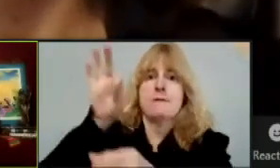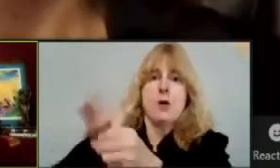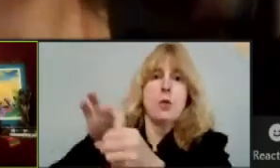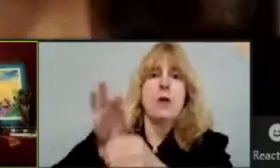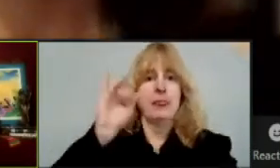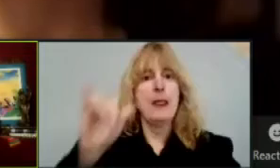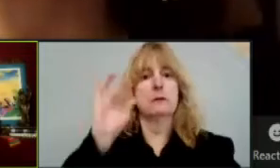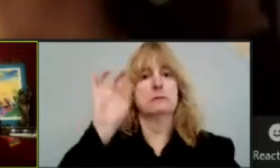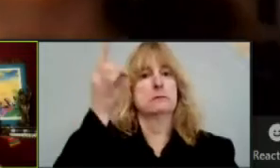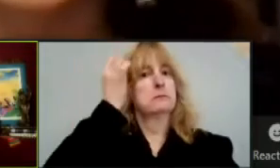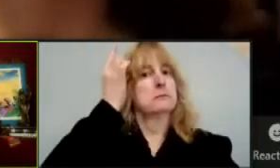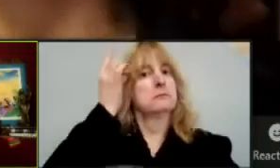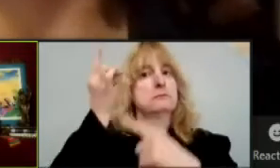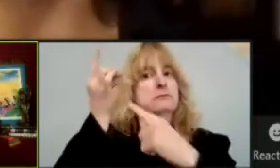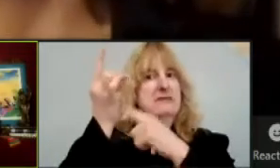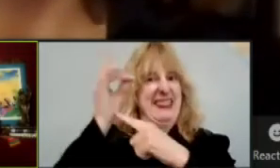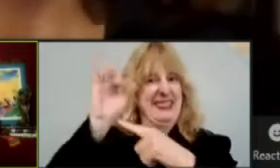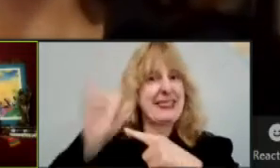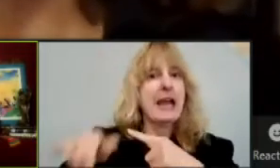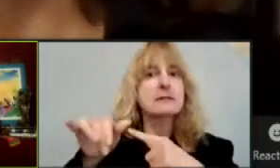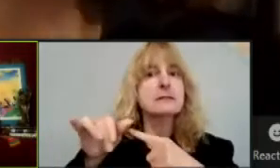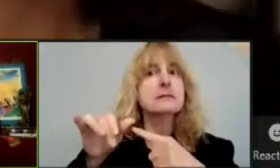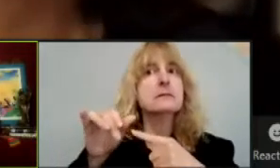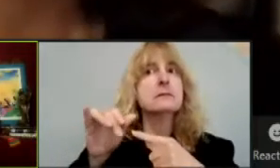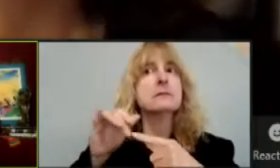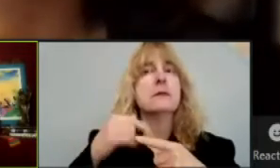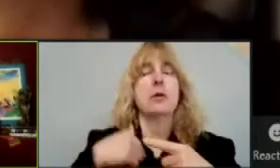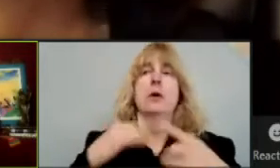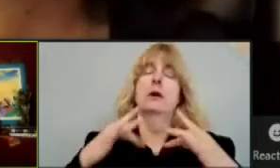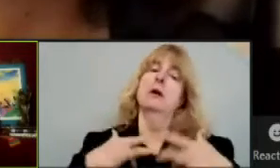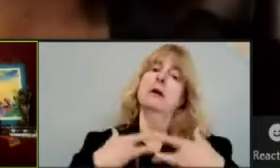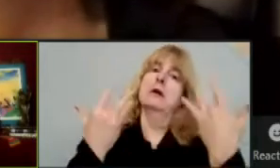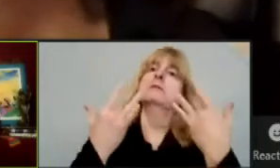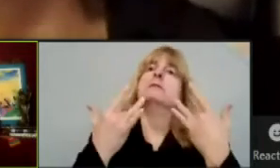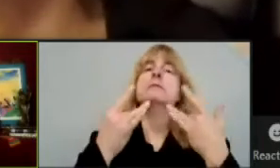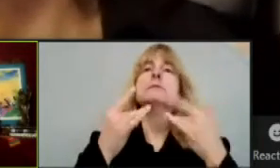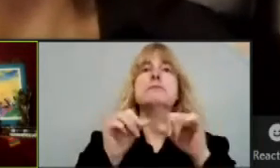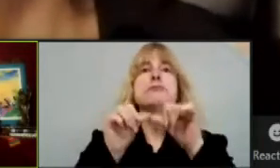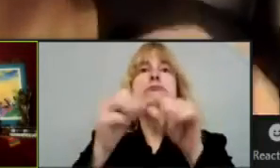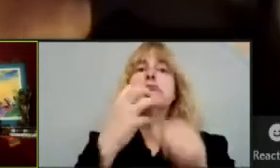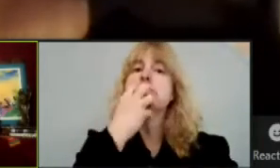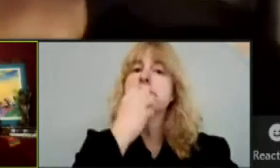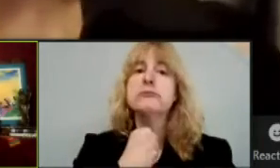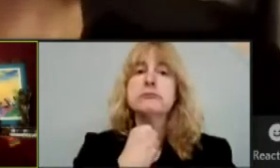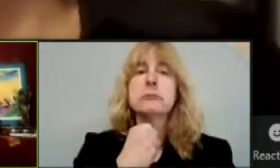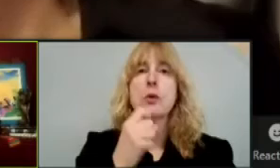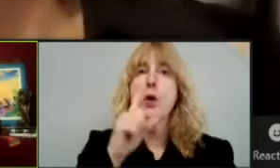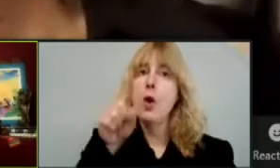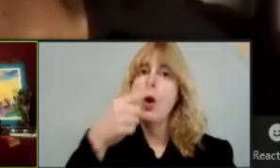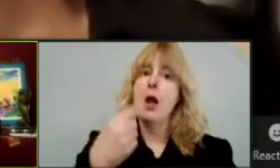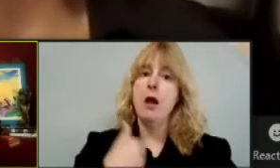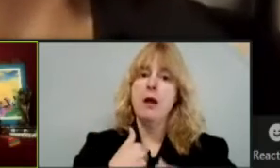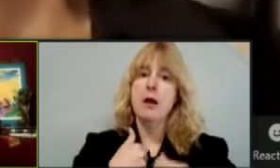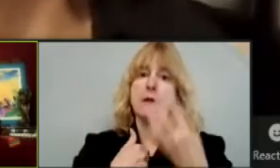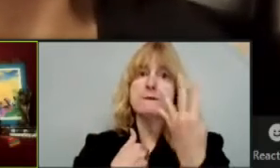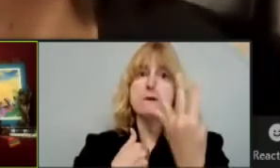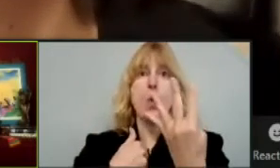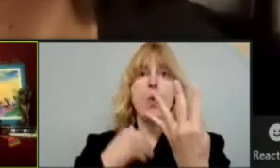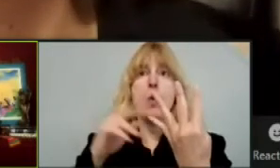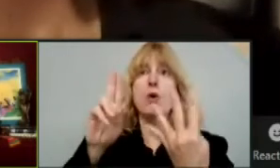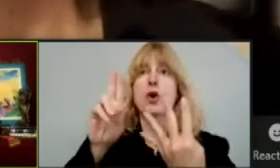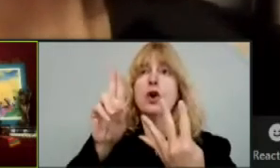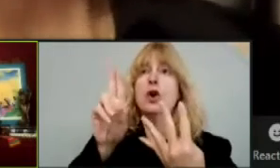action. And so we are delighted now that we've only had 4 US senators, Black senators, since